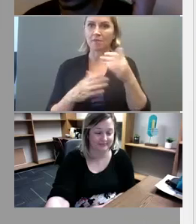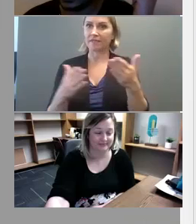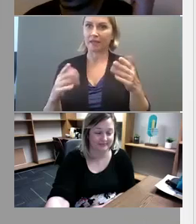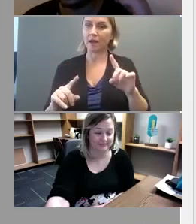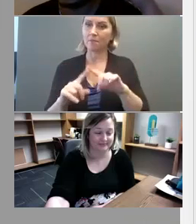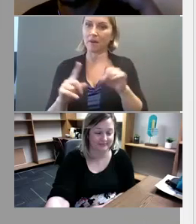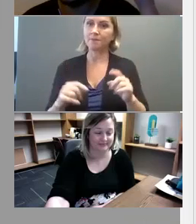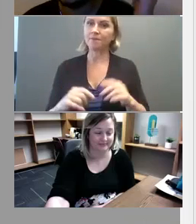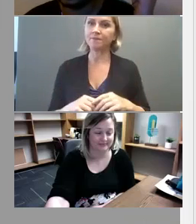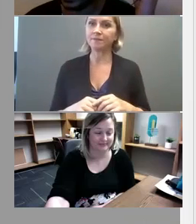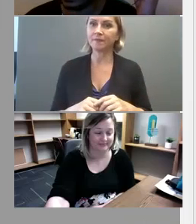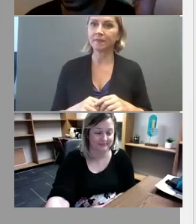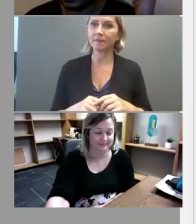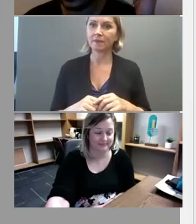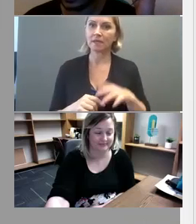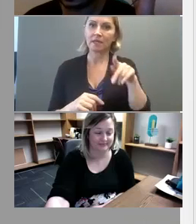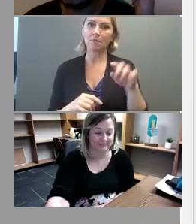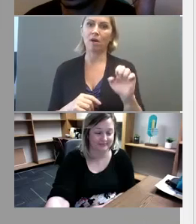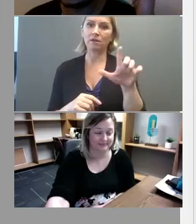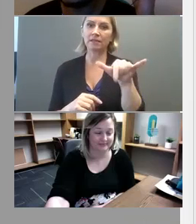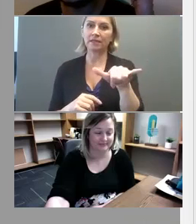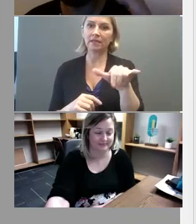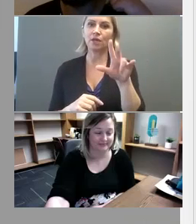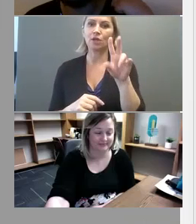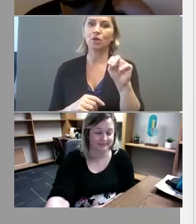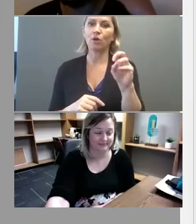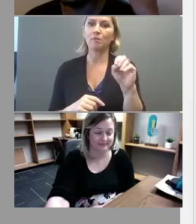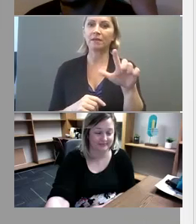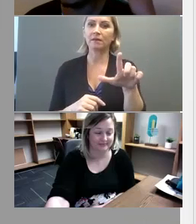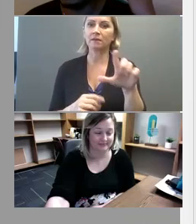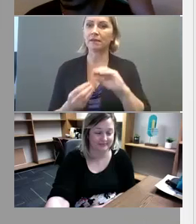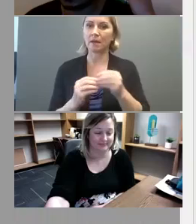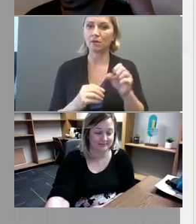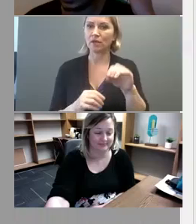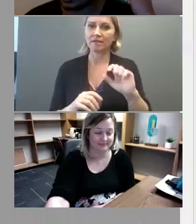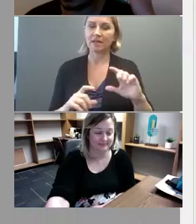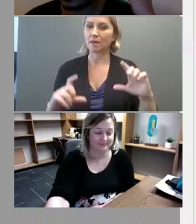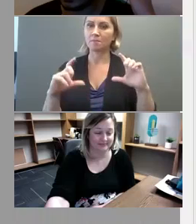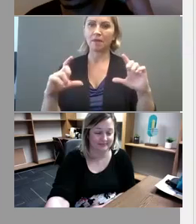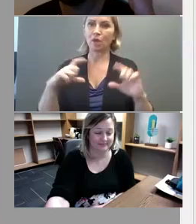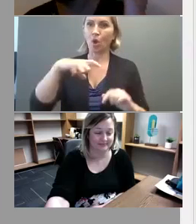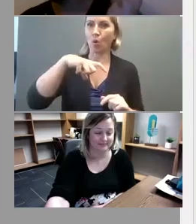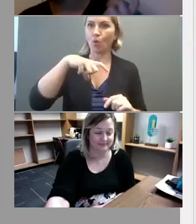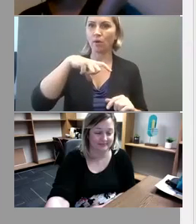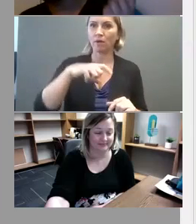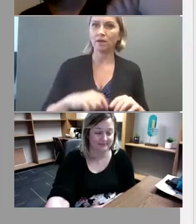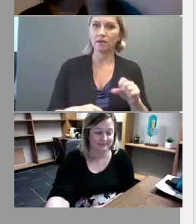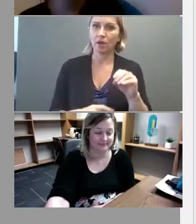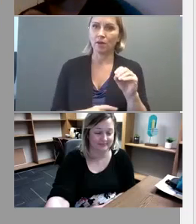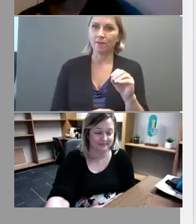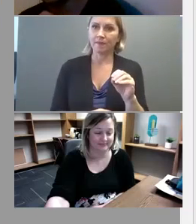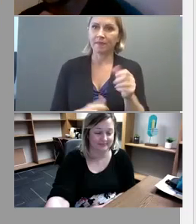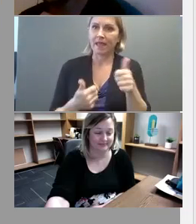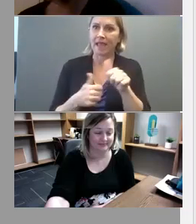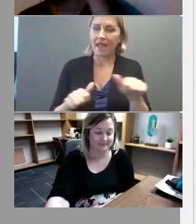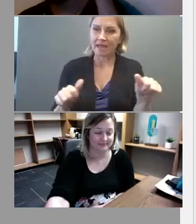exponential of n, right? So any polynomial of n, right? So this is not a big omega of n to the raised to the power of epsilon for any